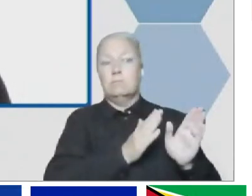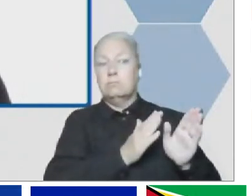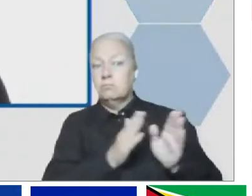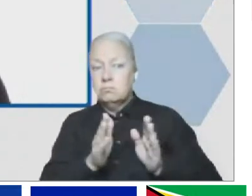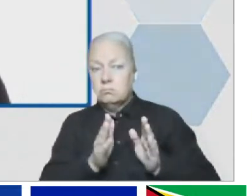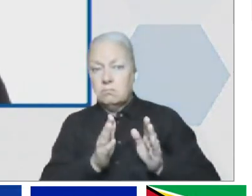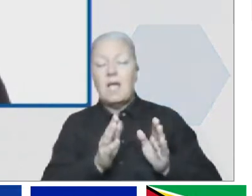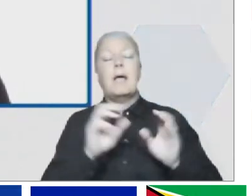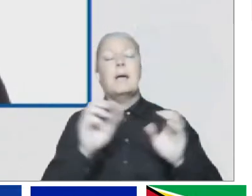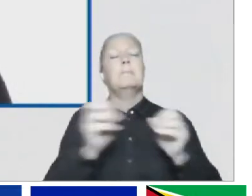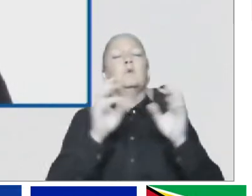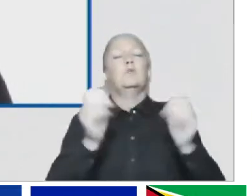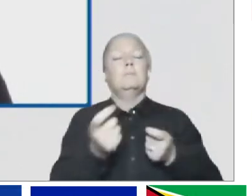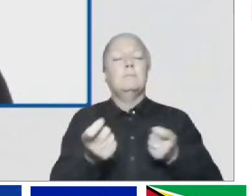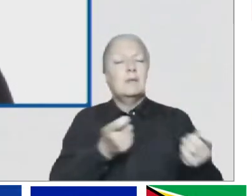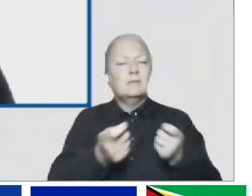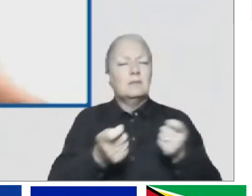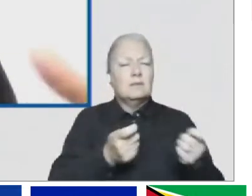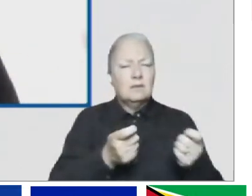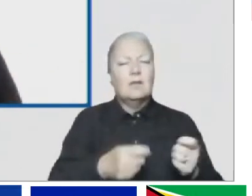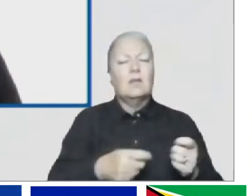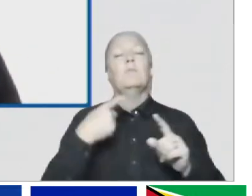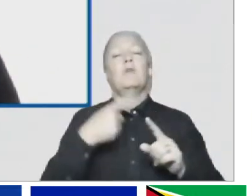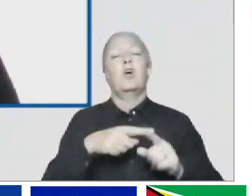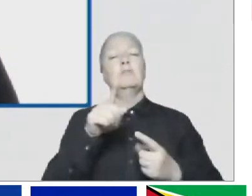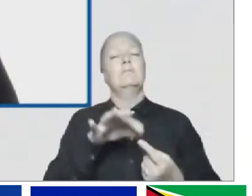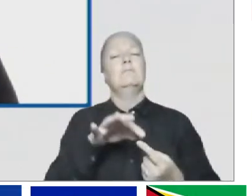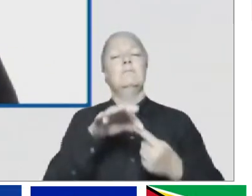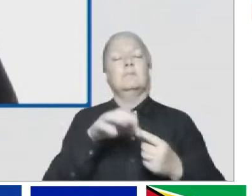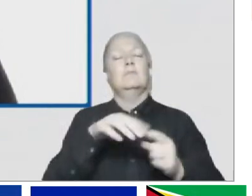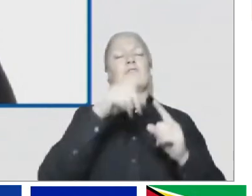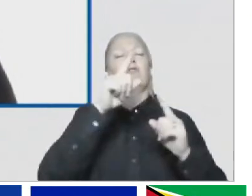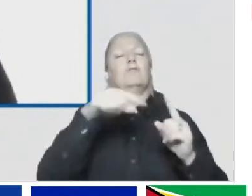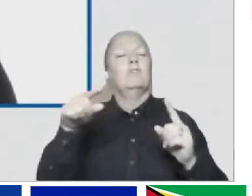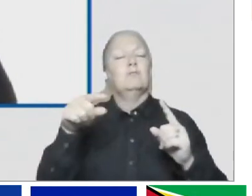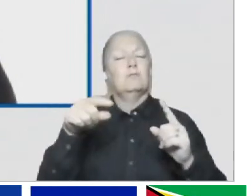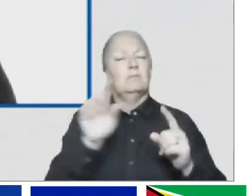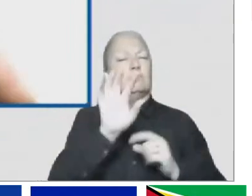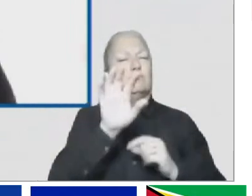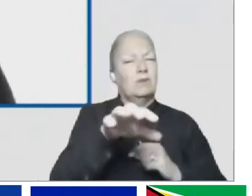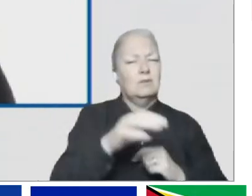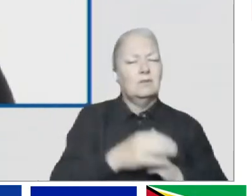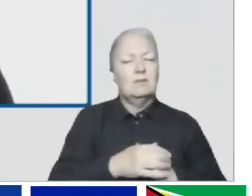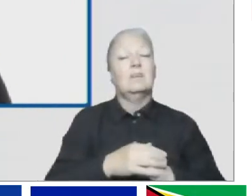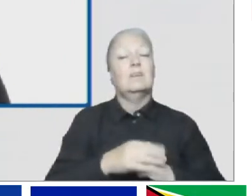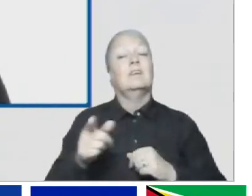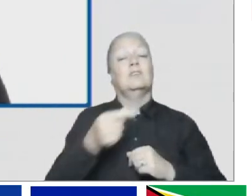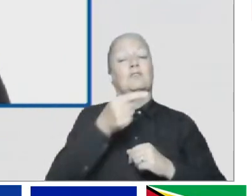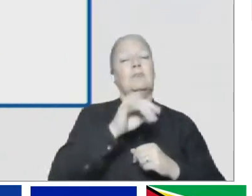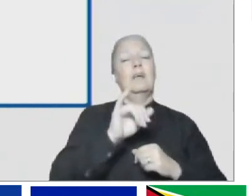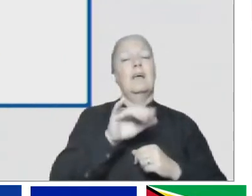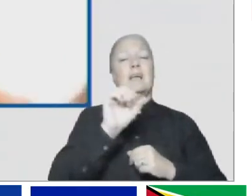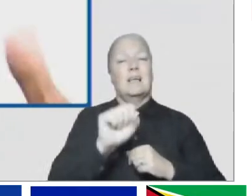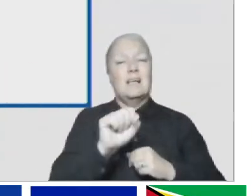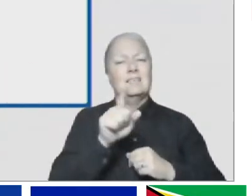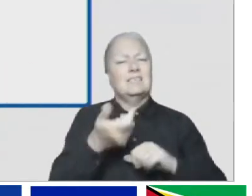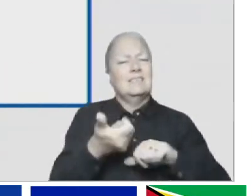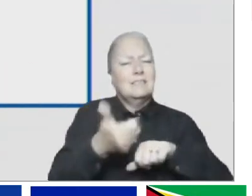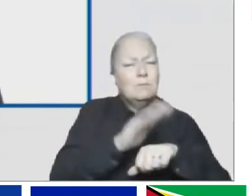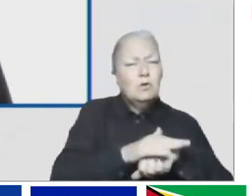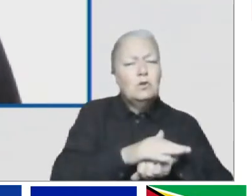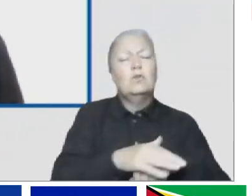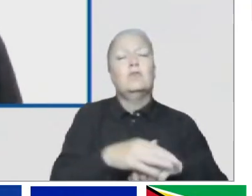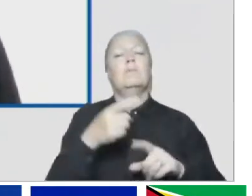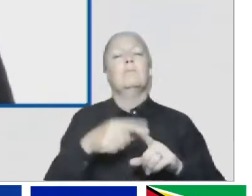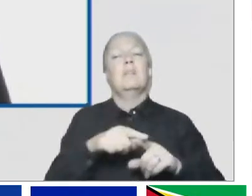Data Management Branch. And we said that comprises some GIS experts, GIS certified volunteers from the various